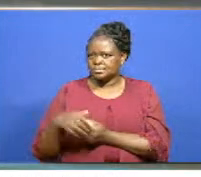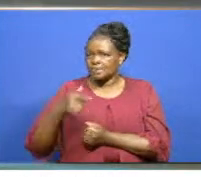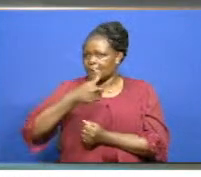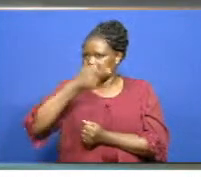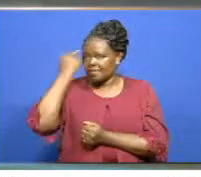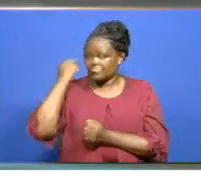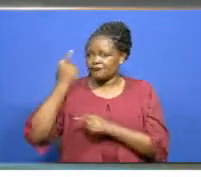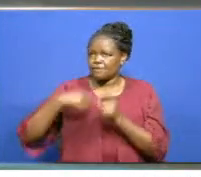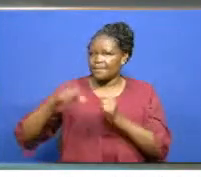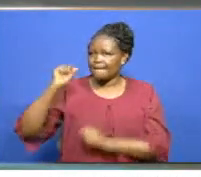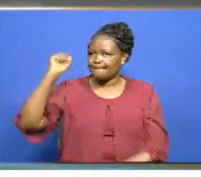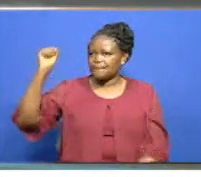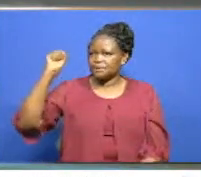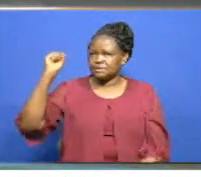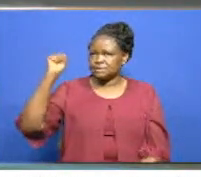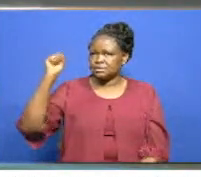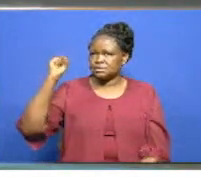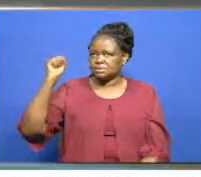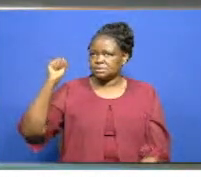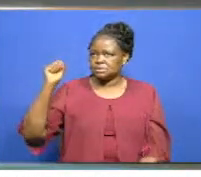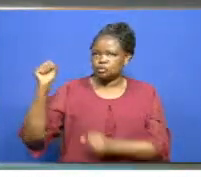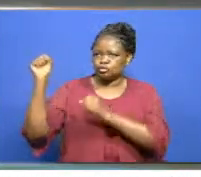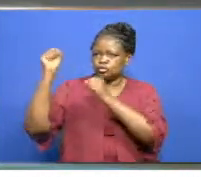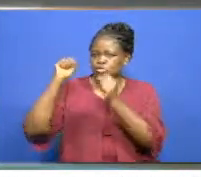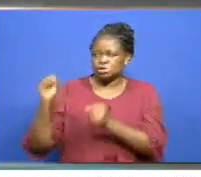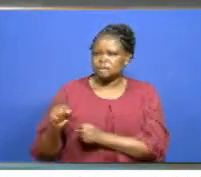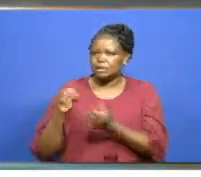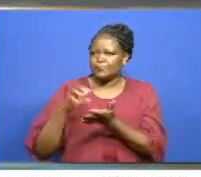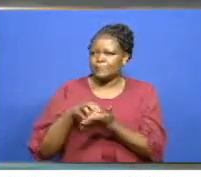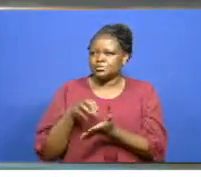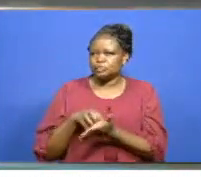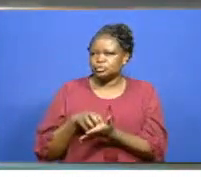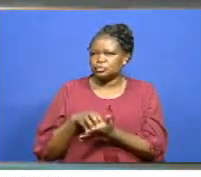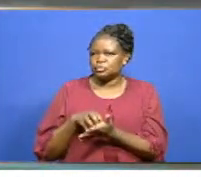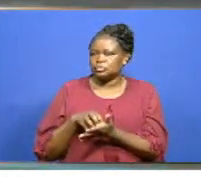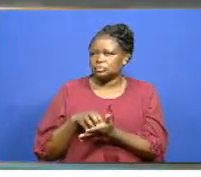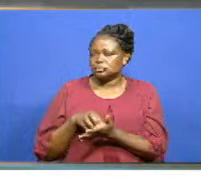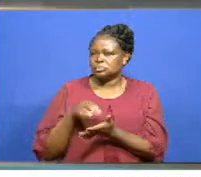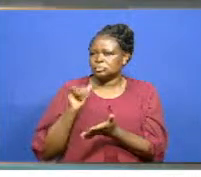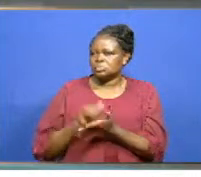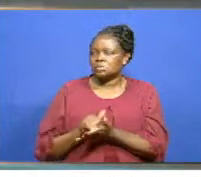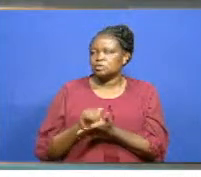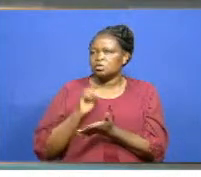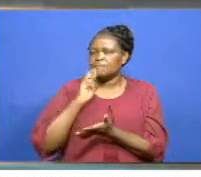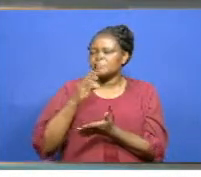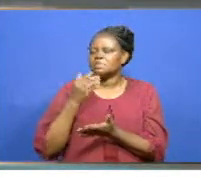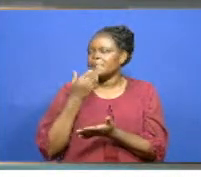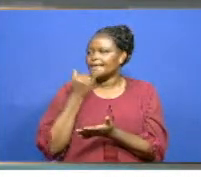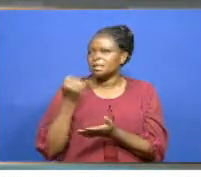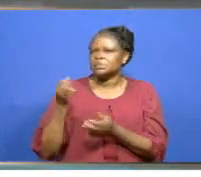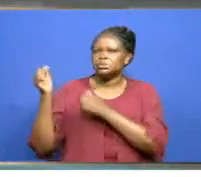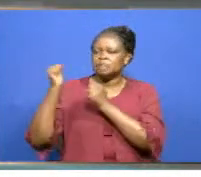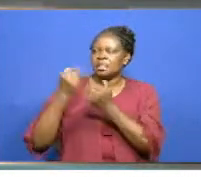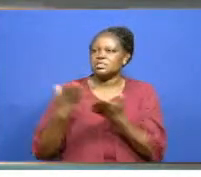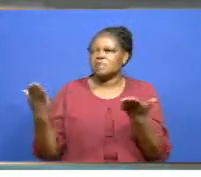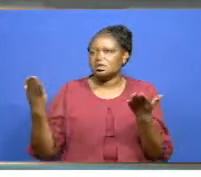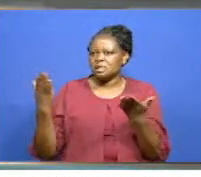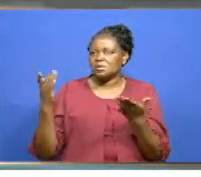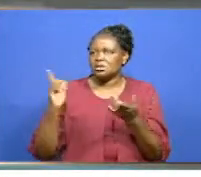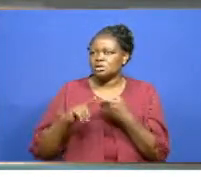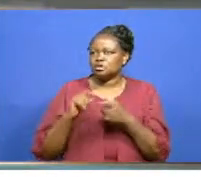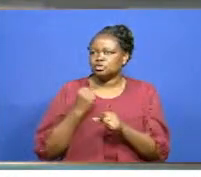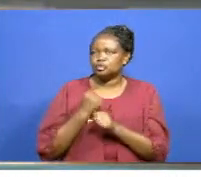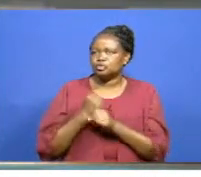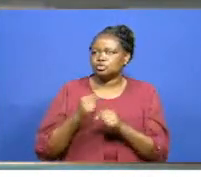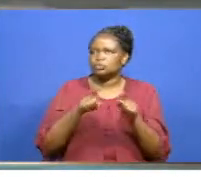a political strategic position. That would have been the most strategic thing to do as a